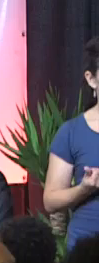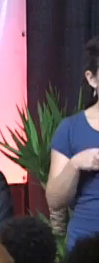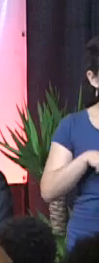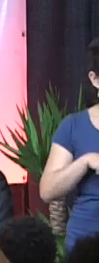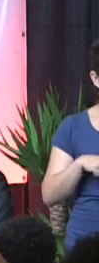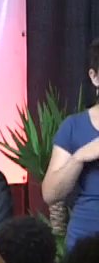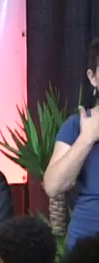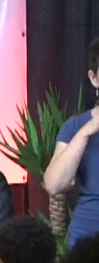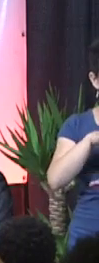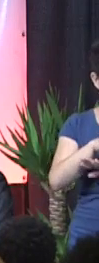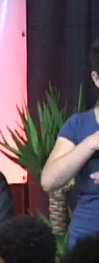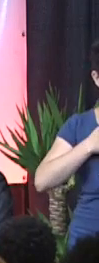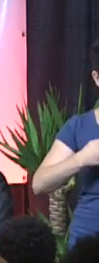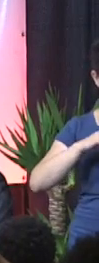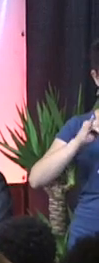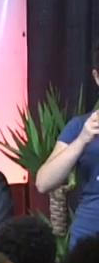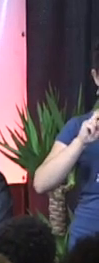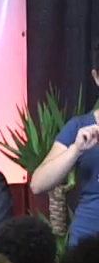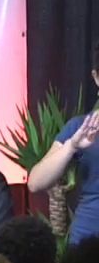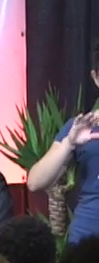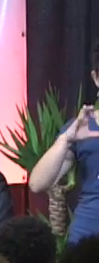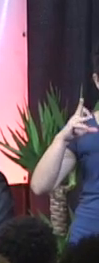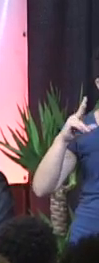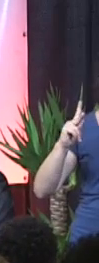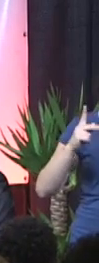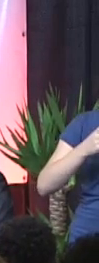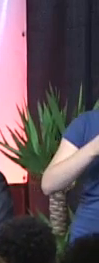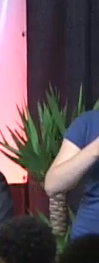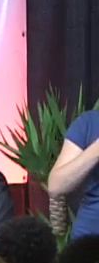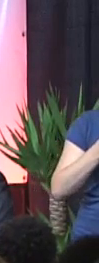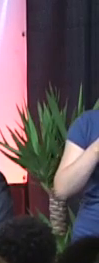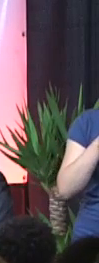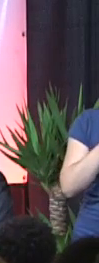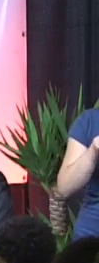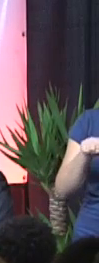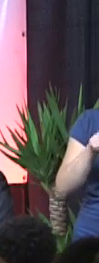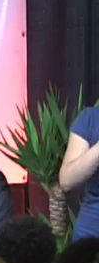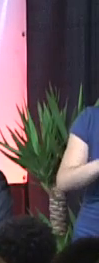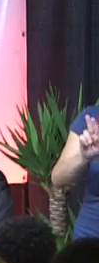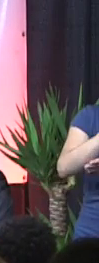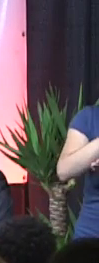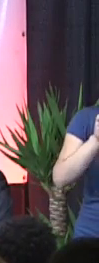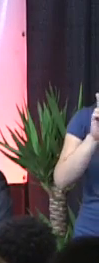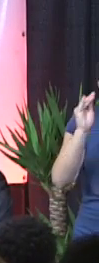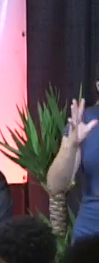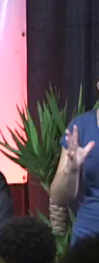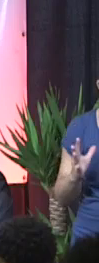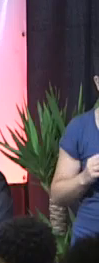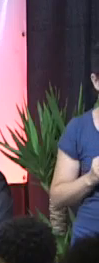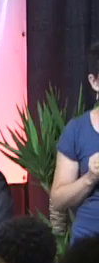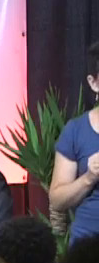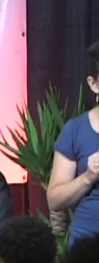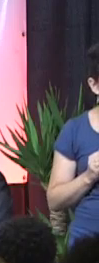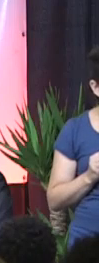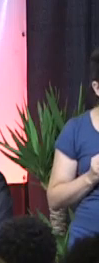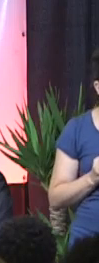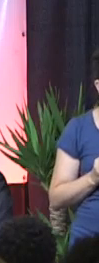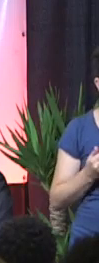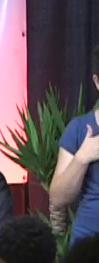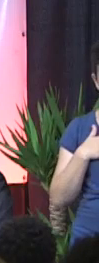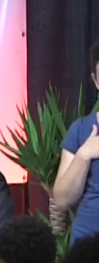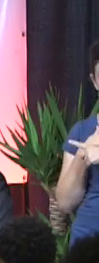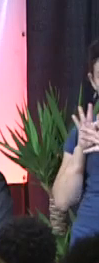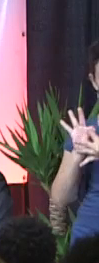Good afternoon. I'm Jason Black. I'm at Florida A&M University, associate professor. And I have a